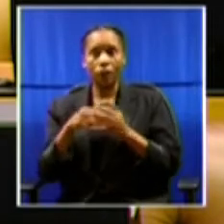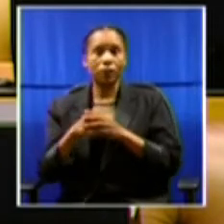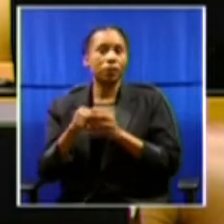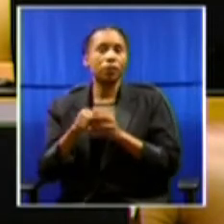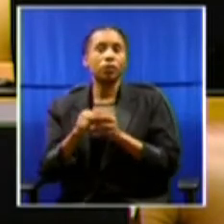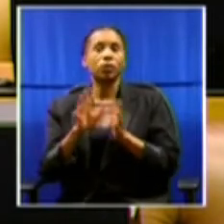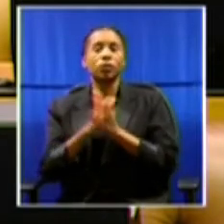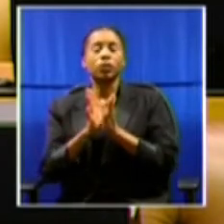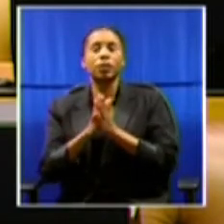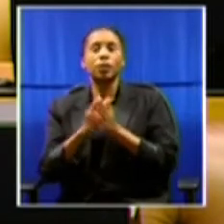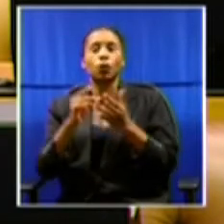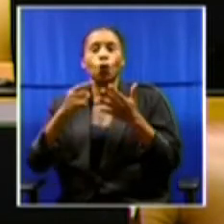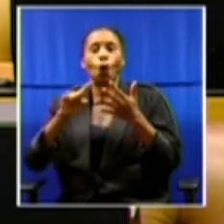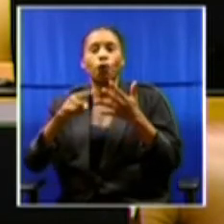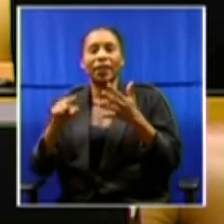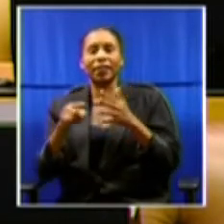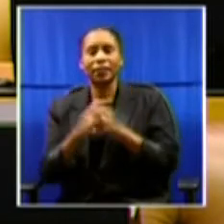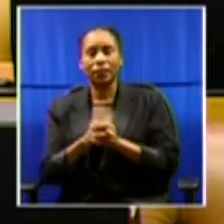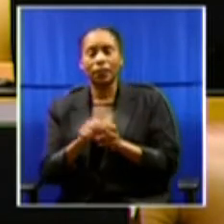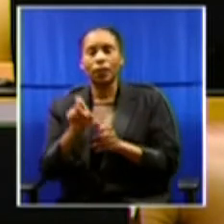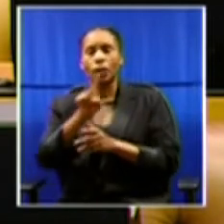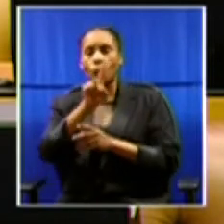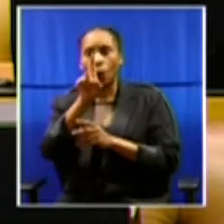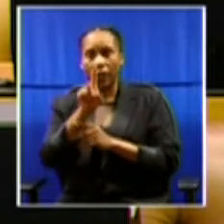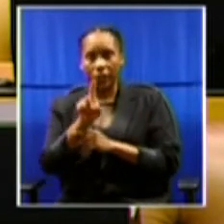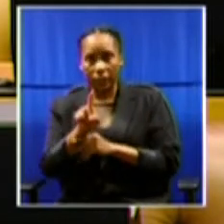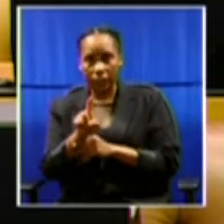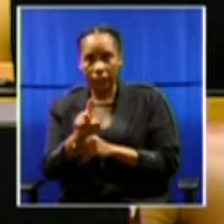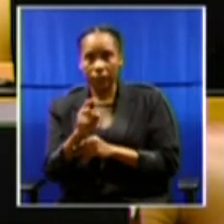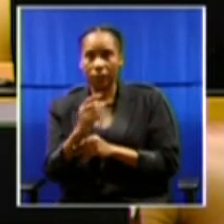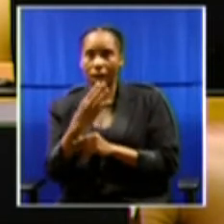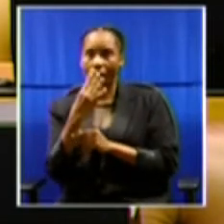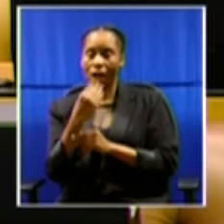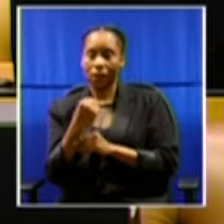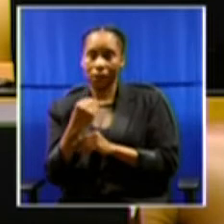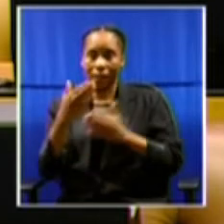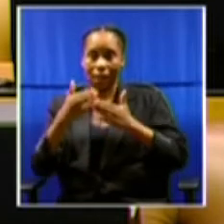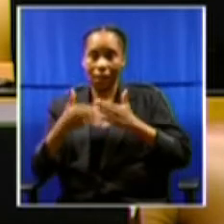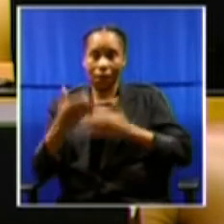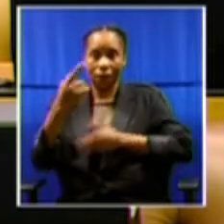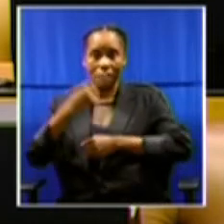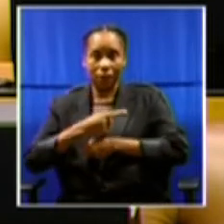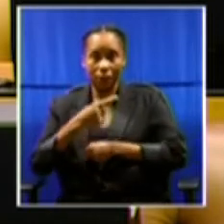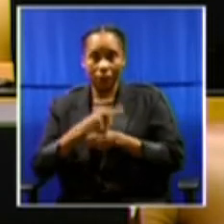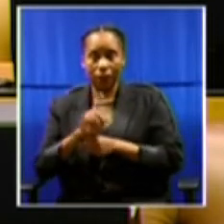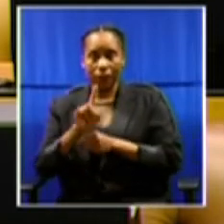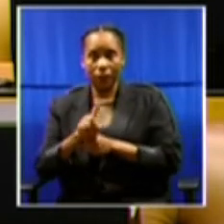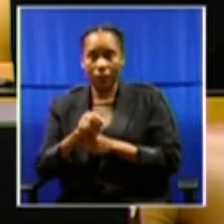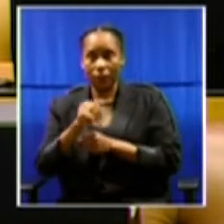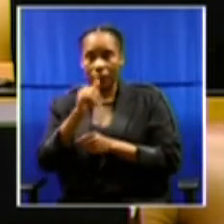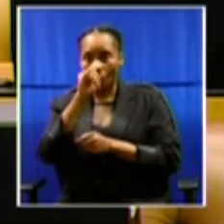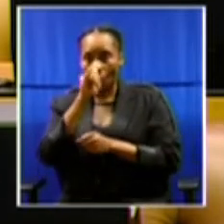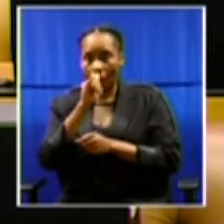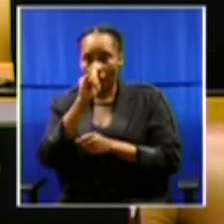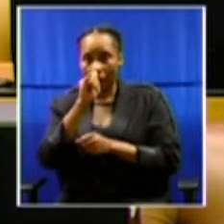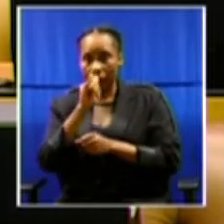the question that is put on us at the end of the day, is it corruption or